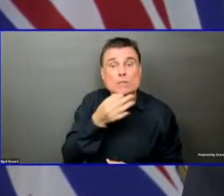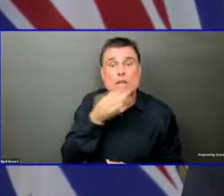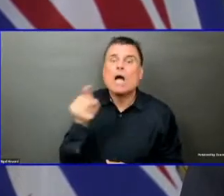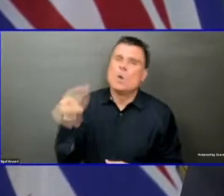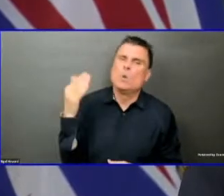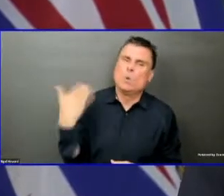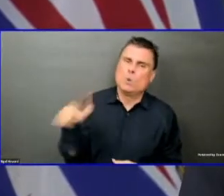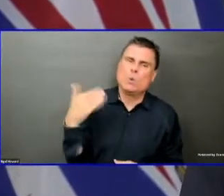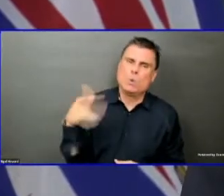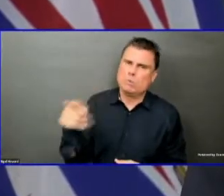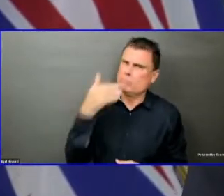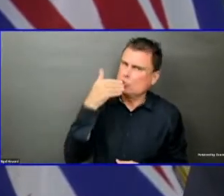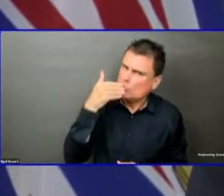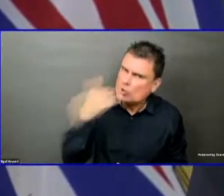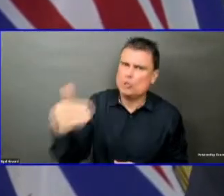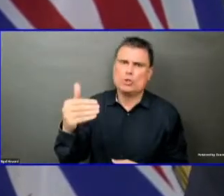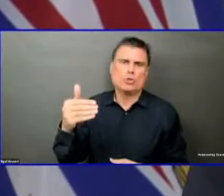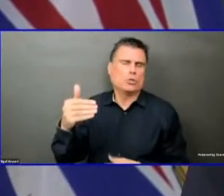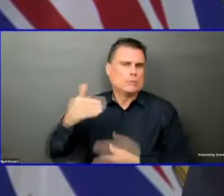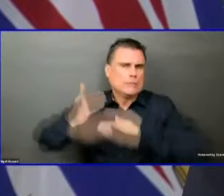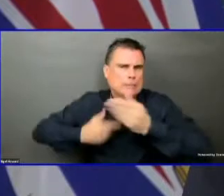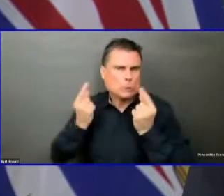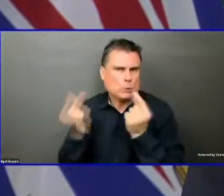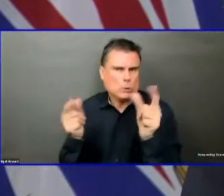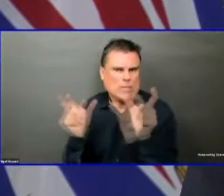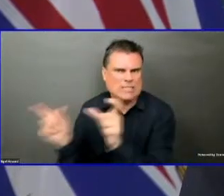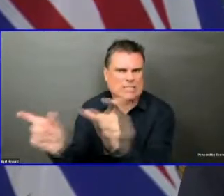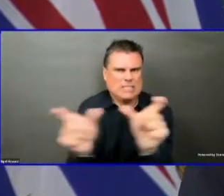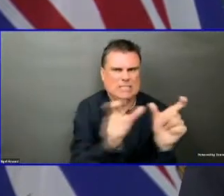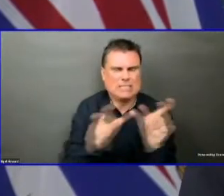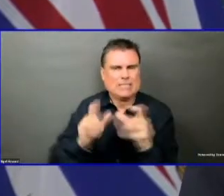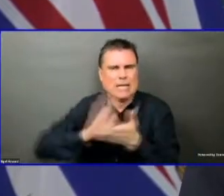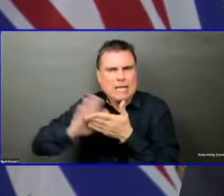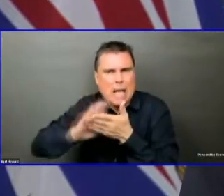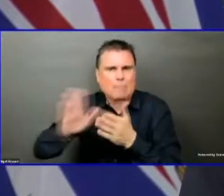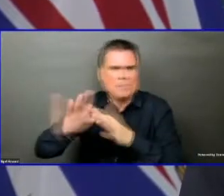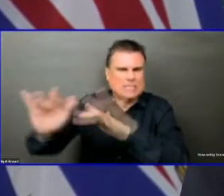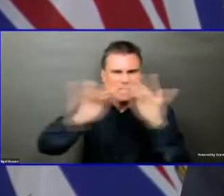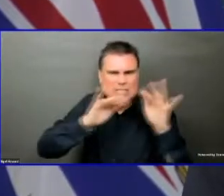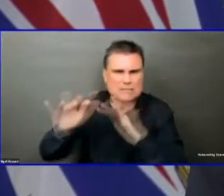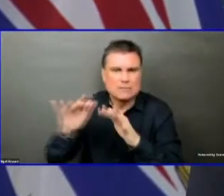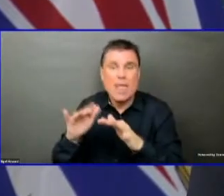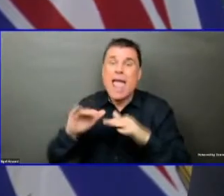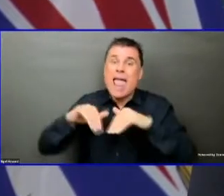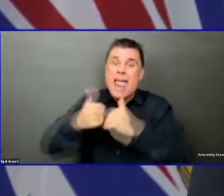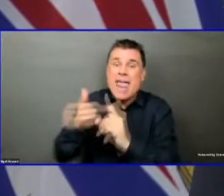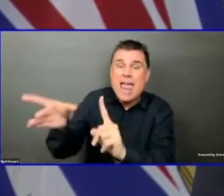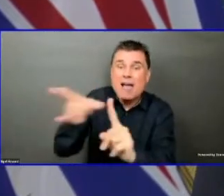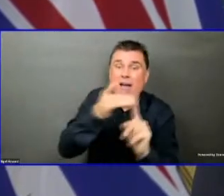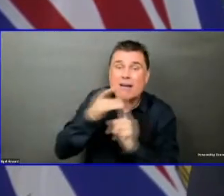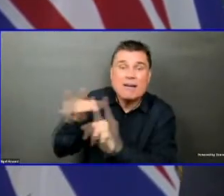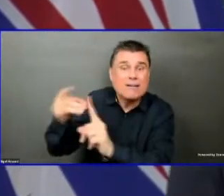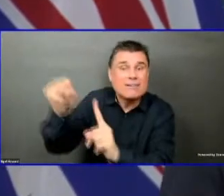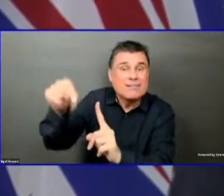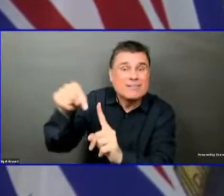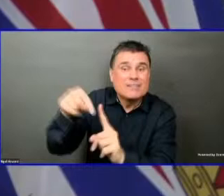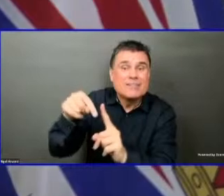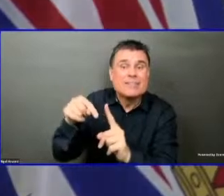regardless of the nature of the transmission or the seriousness of the illness, that's way, way, way too many